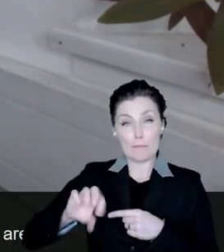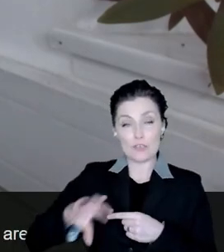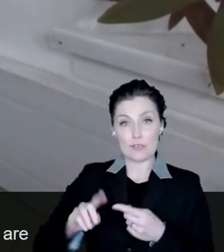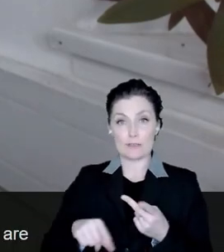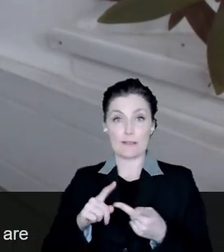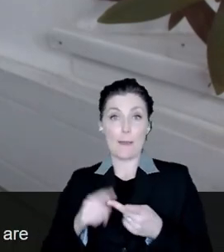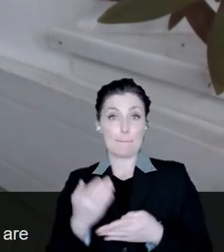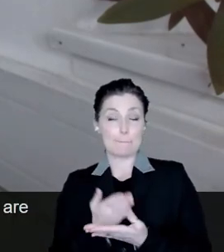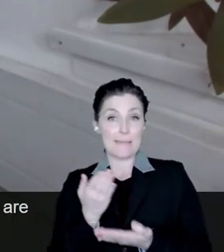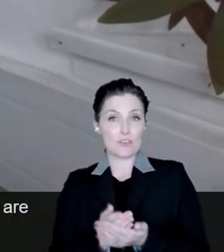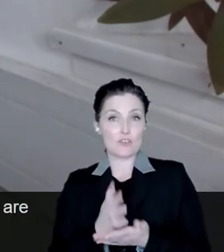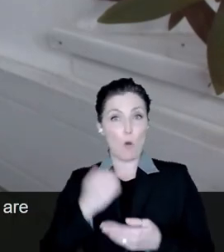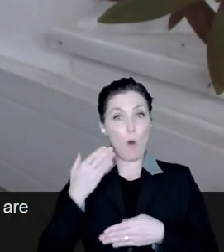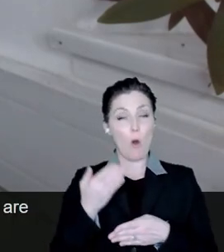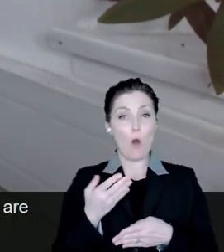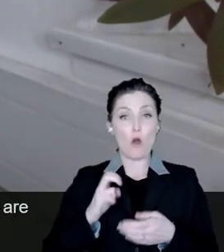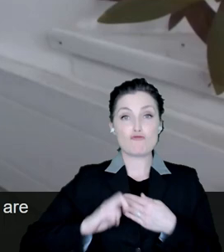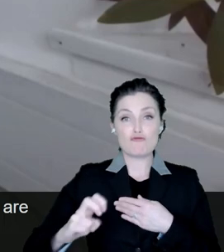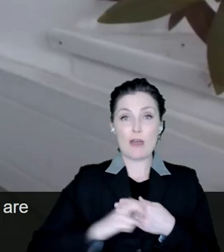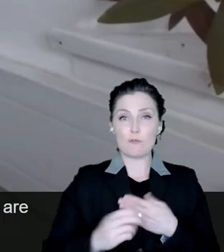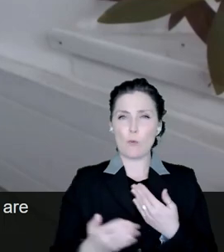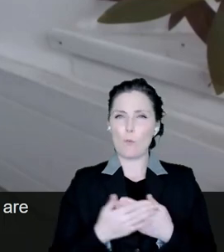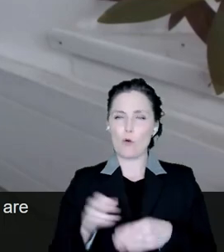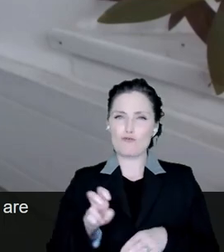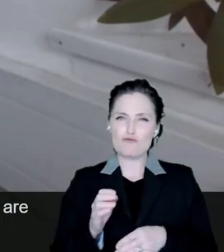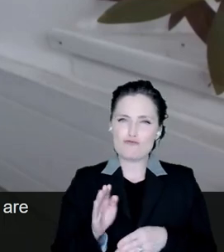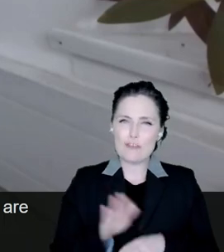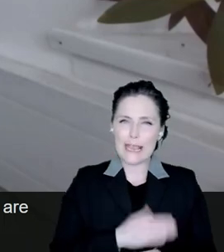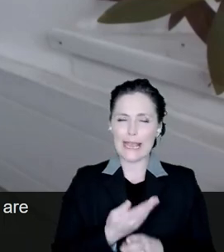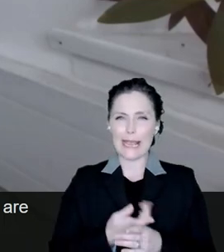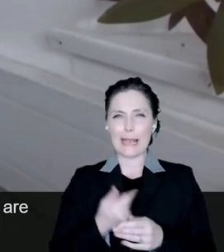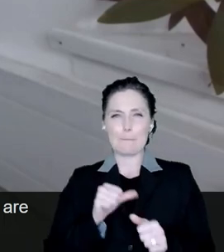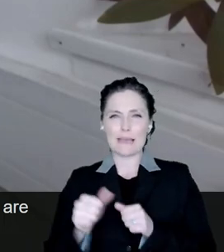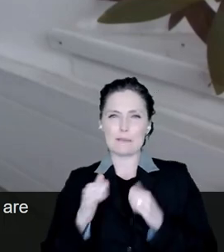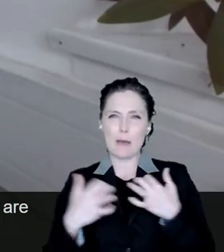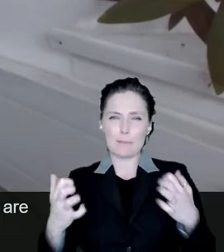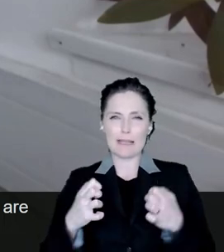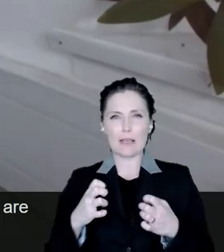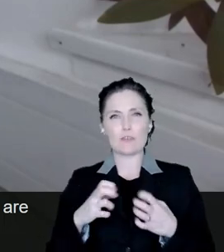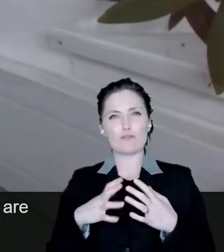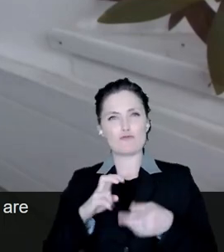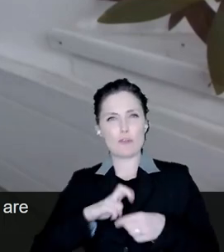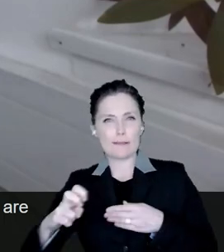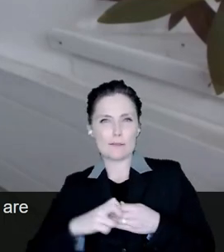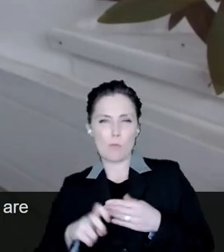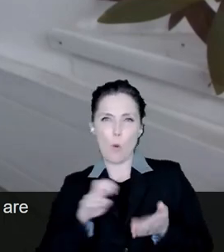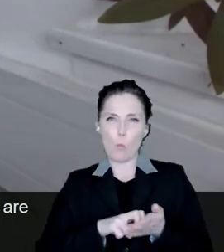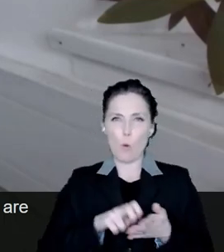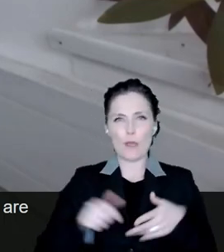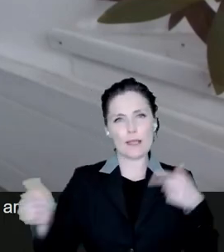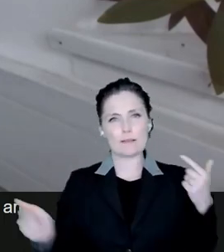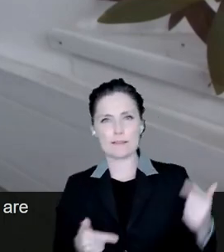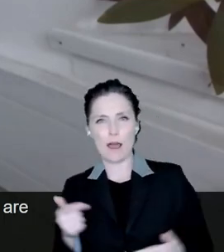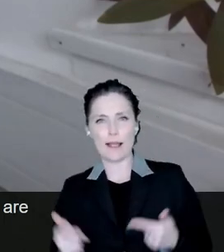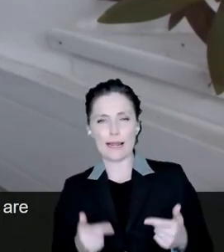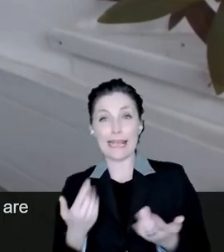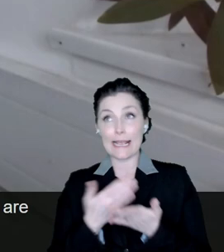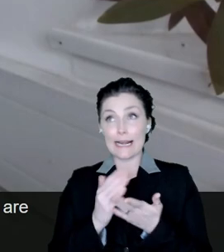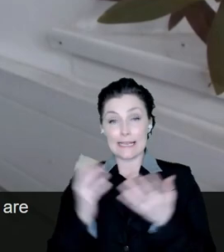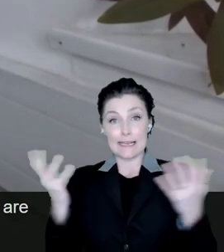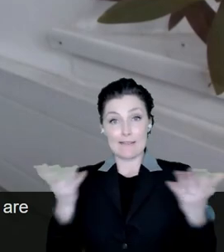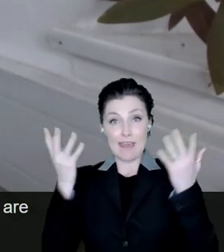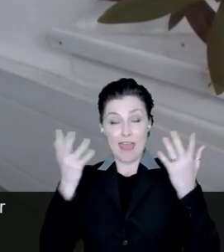things like walking and cycling and better public transport, cleaning the air, and making sure we're dealing with the air pollution crisis.